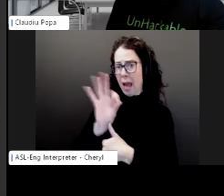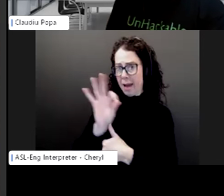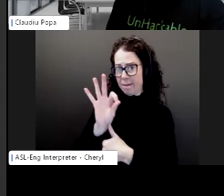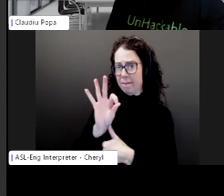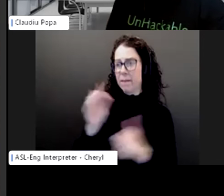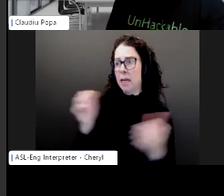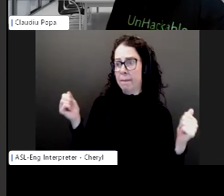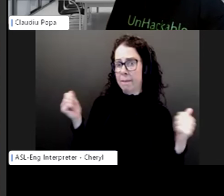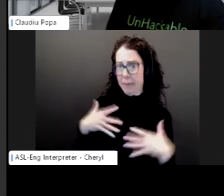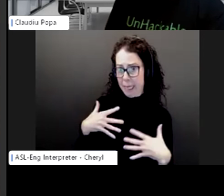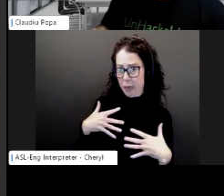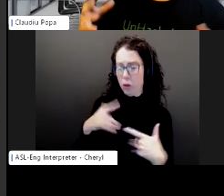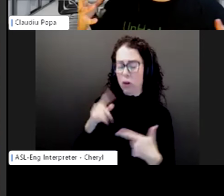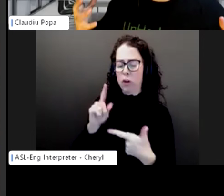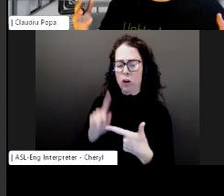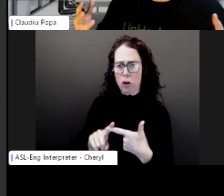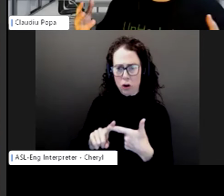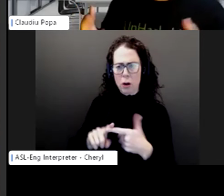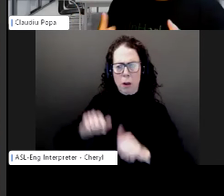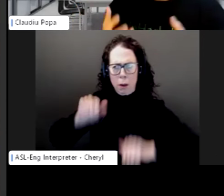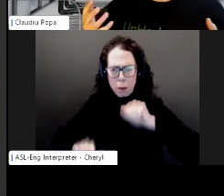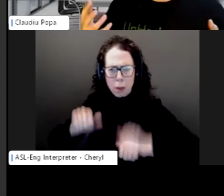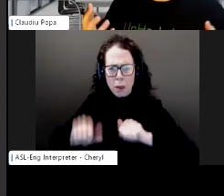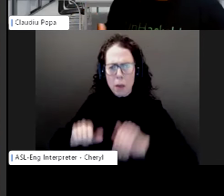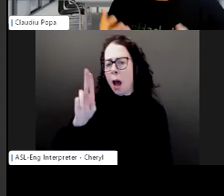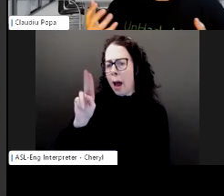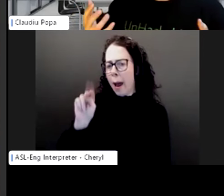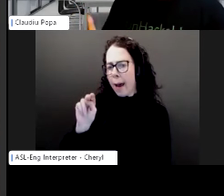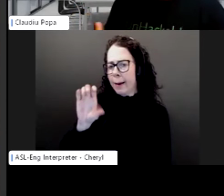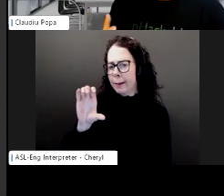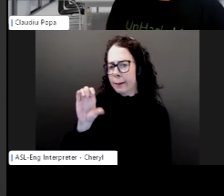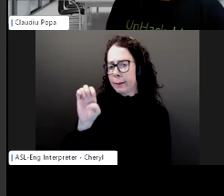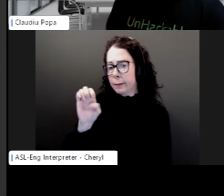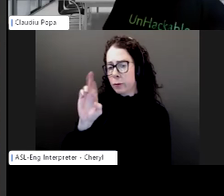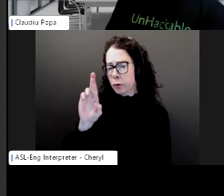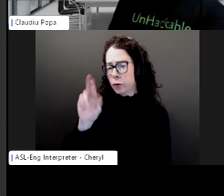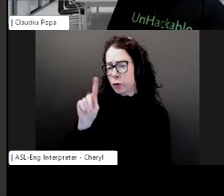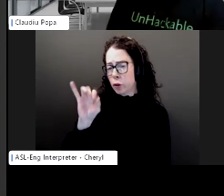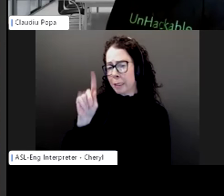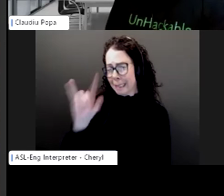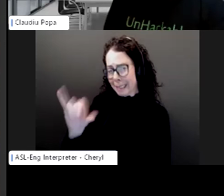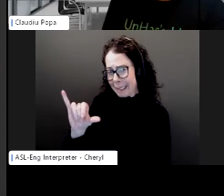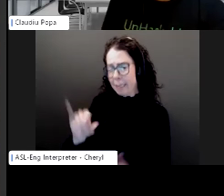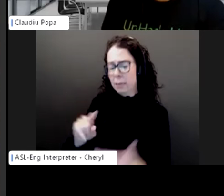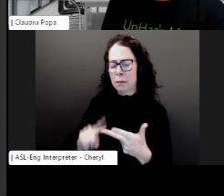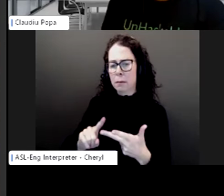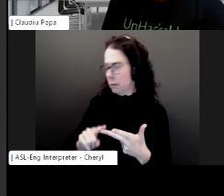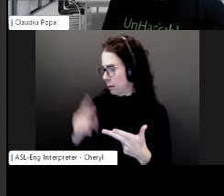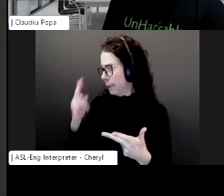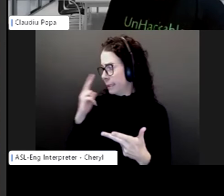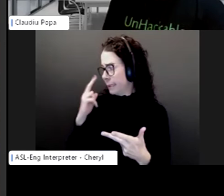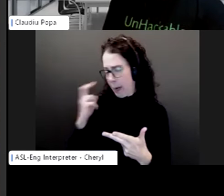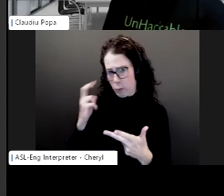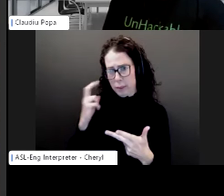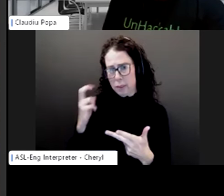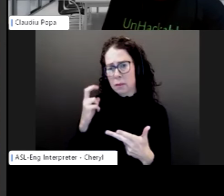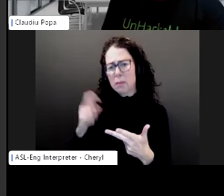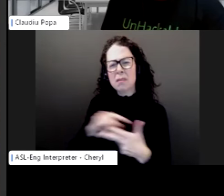doubt. And it's a combination of a number of emotions that makes a